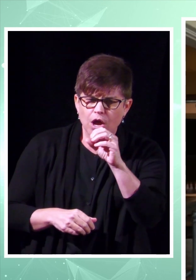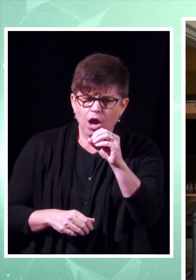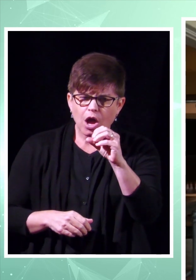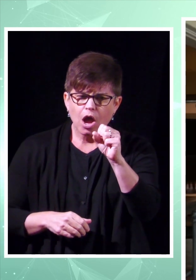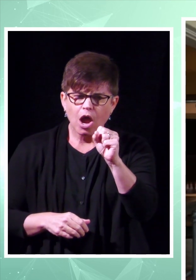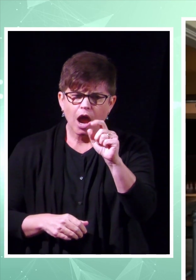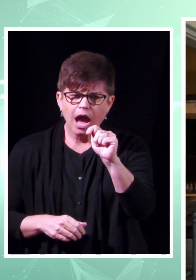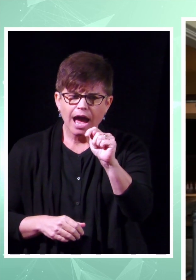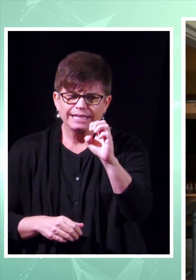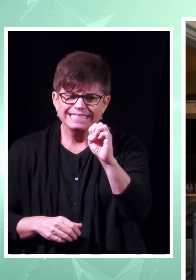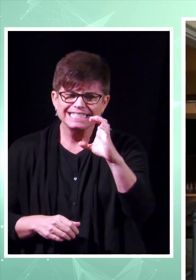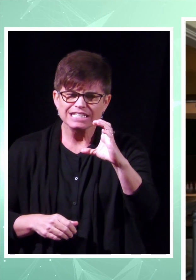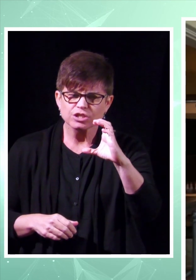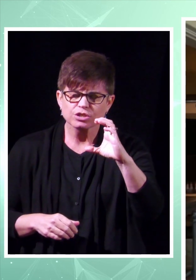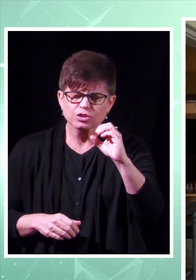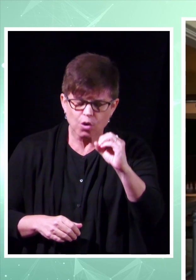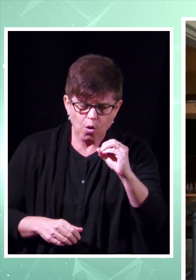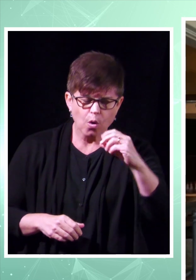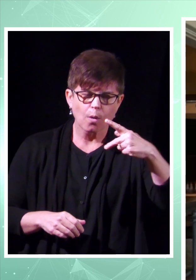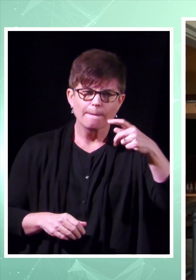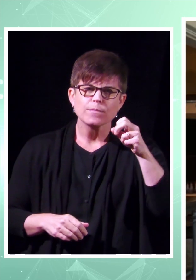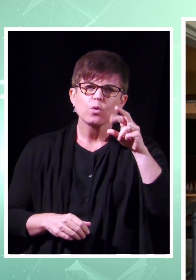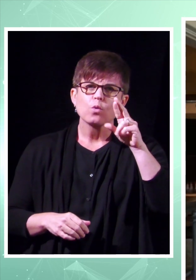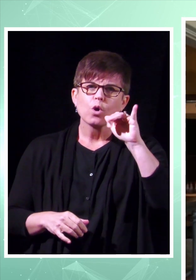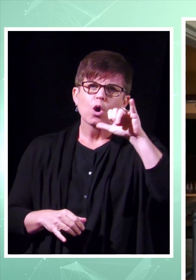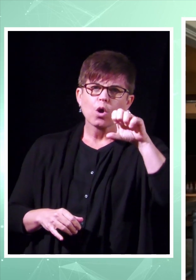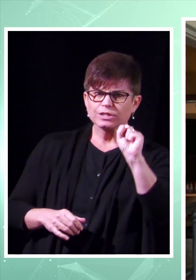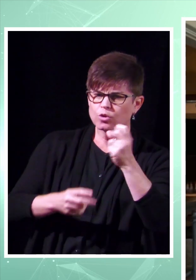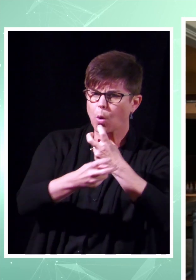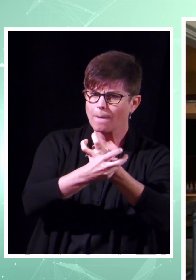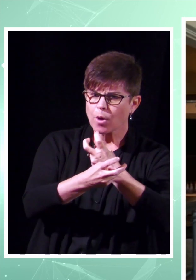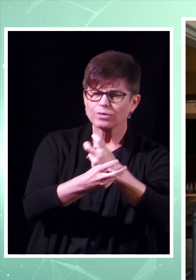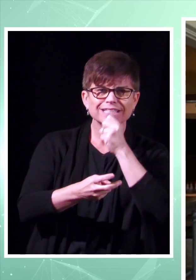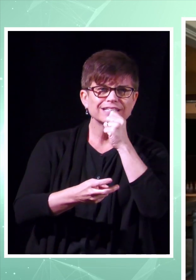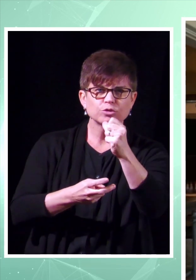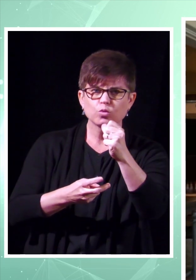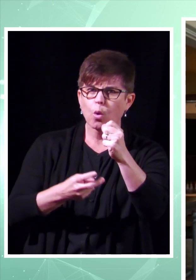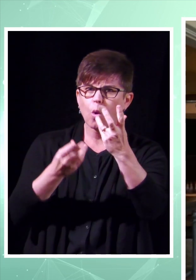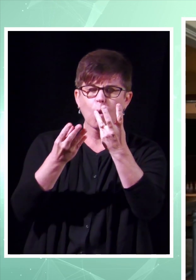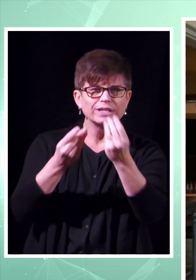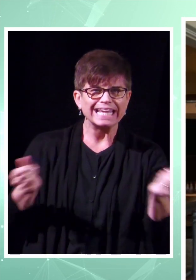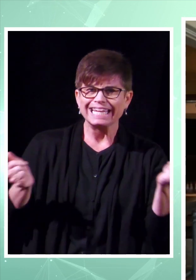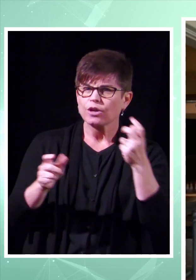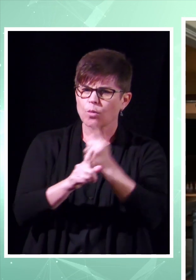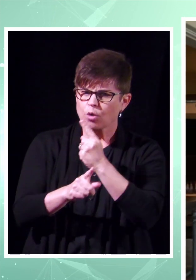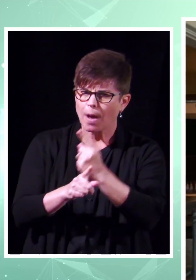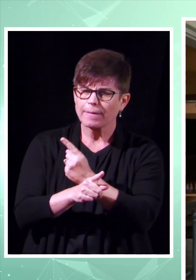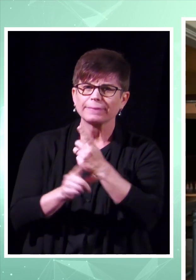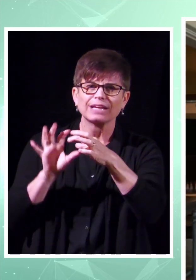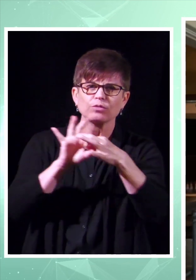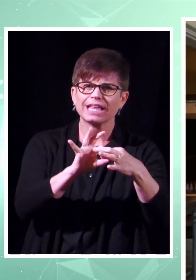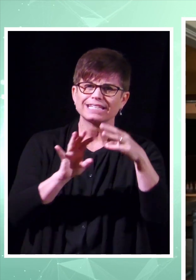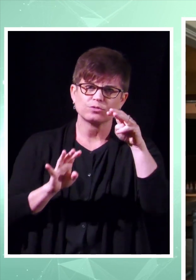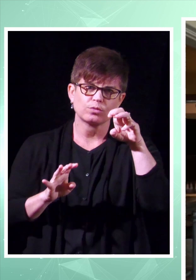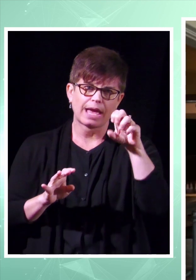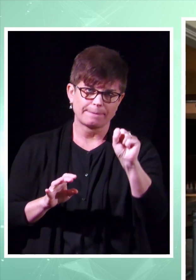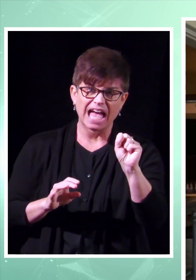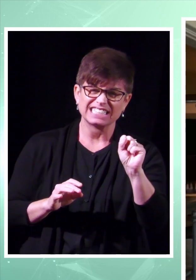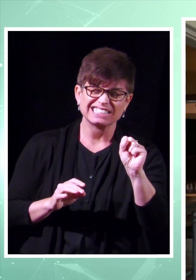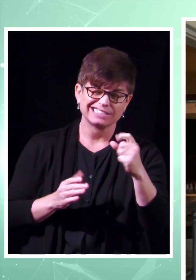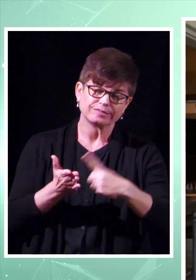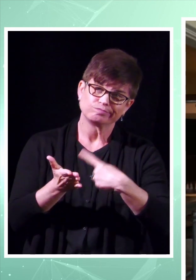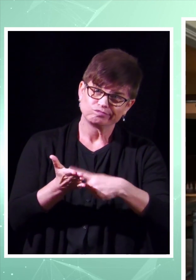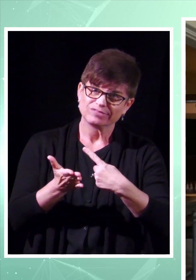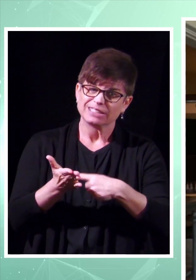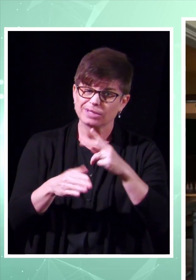MS, or about bones that don't properly heal for those with MS. Yep. So sometimes nature's a